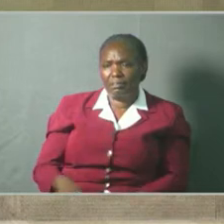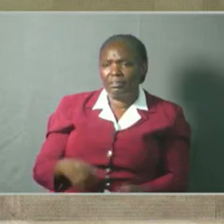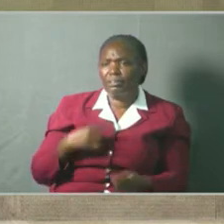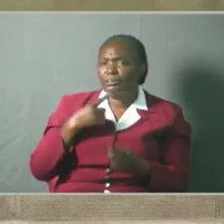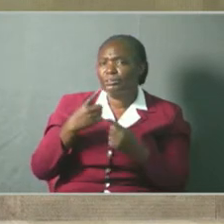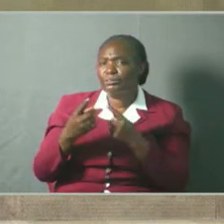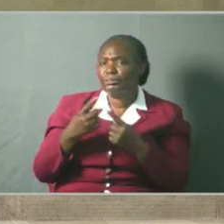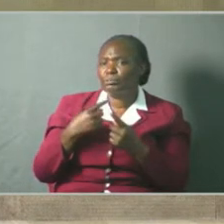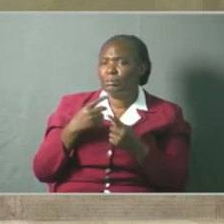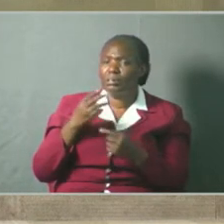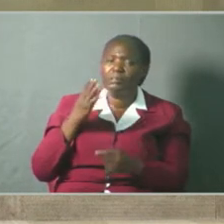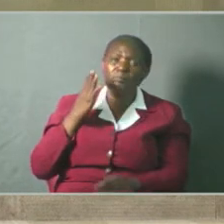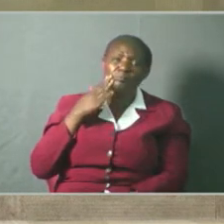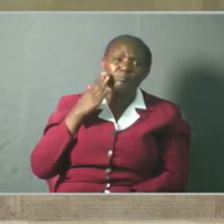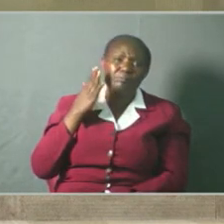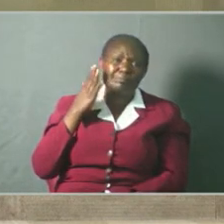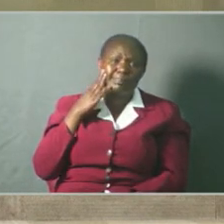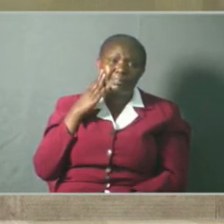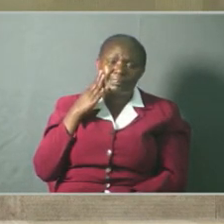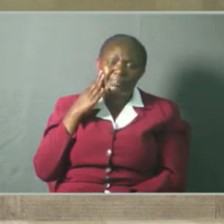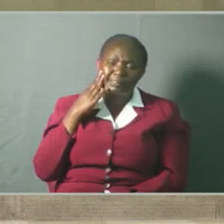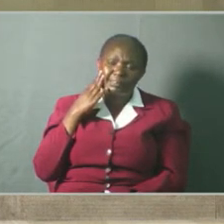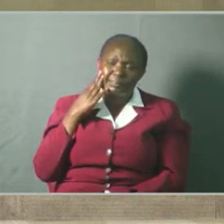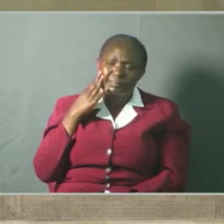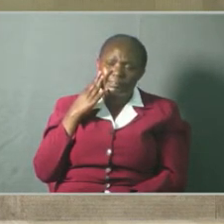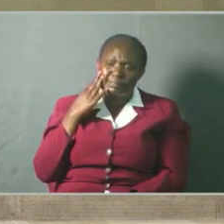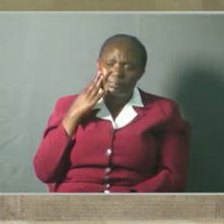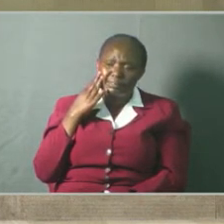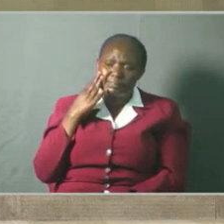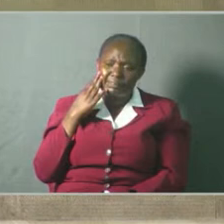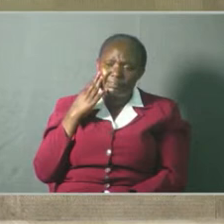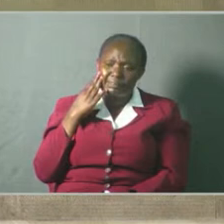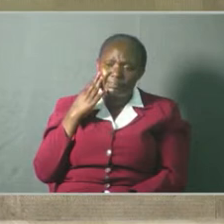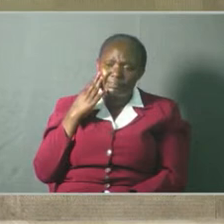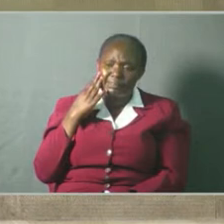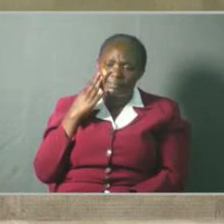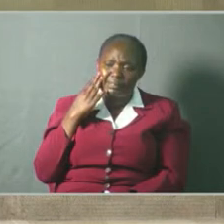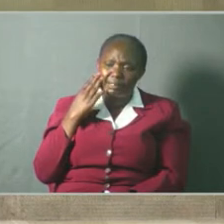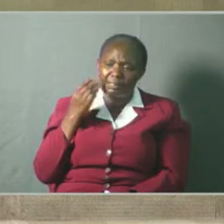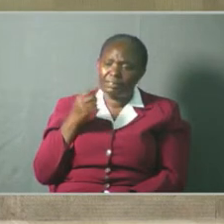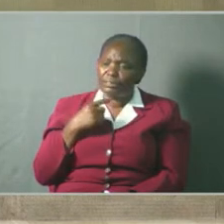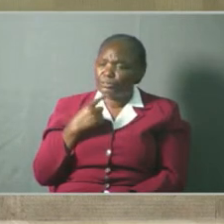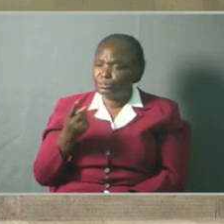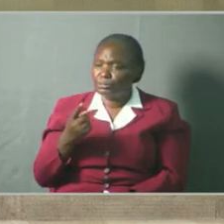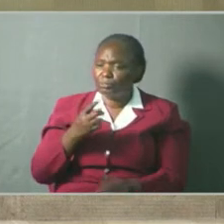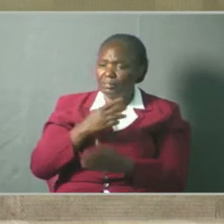mom, she was calling my mom to at home. I told my friends,